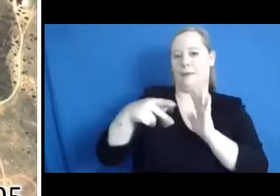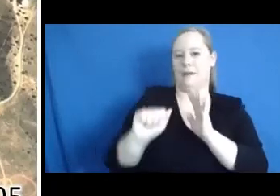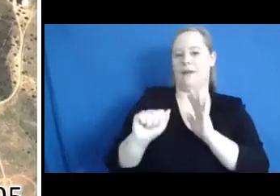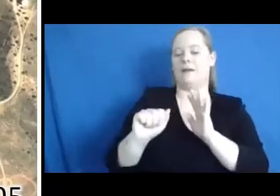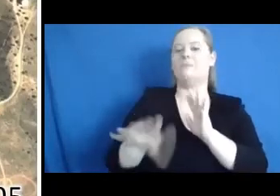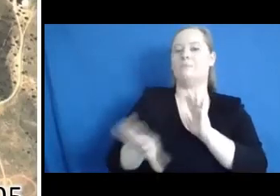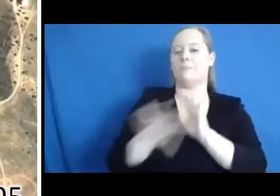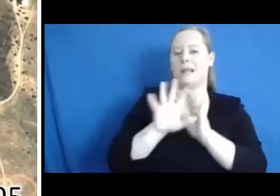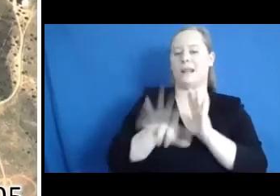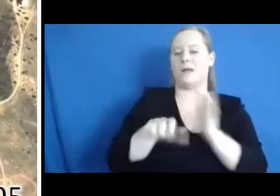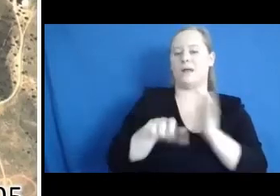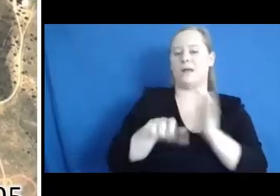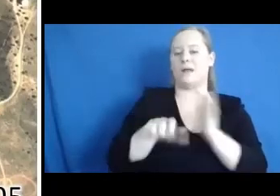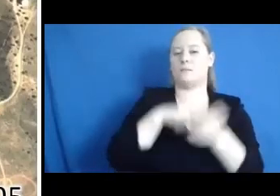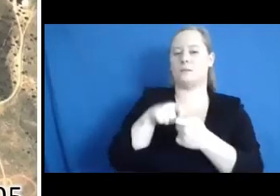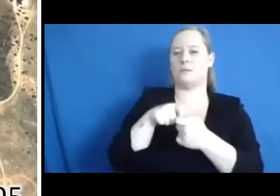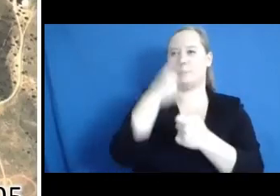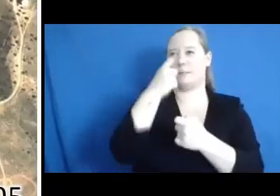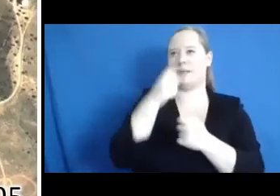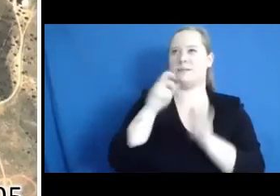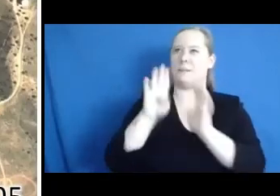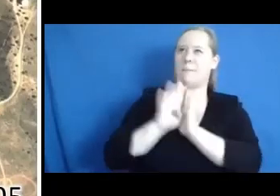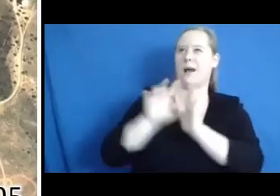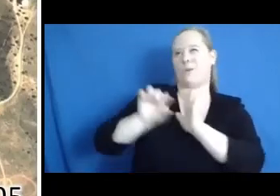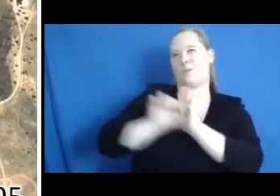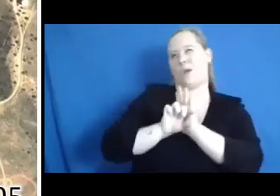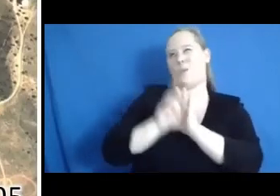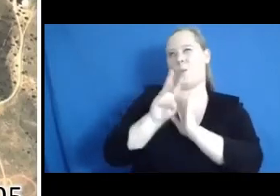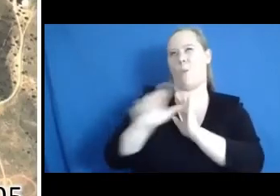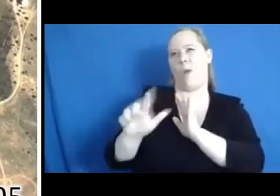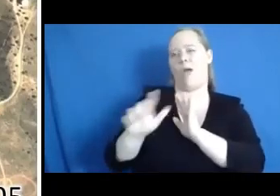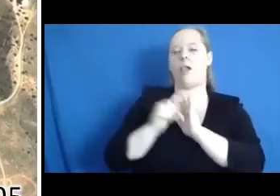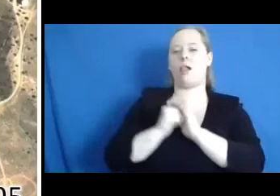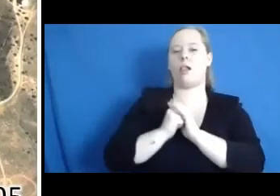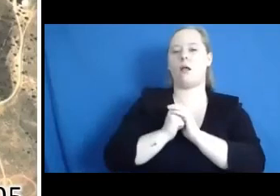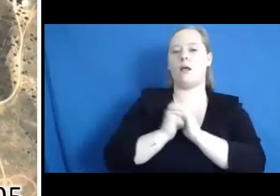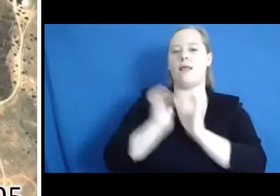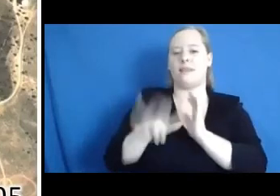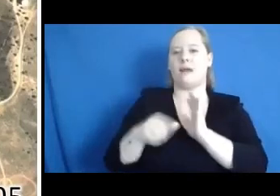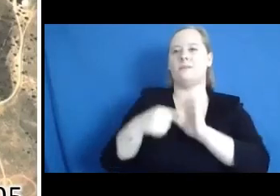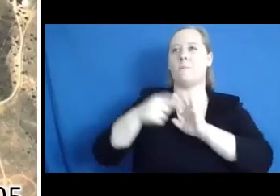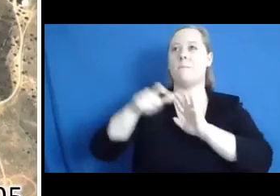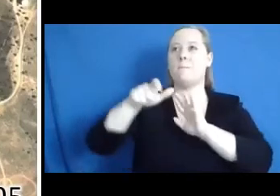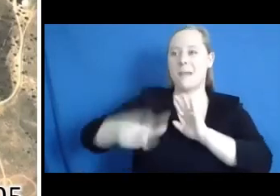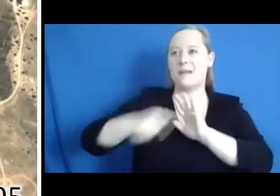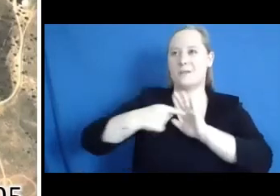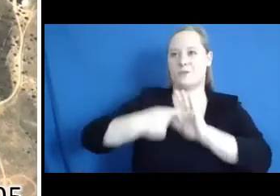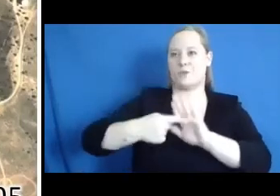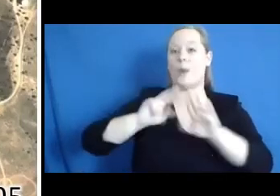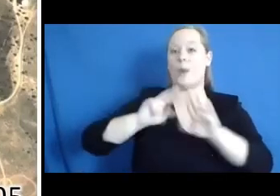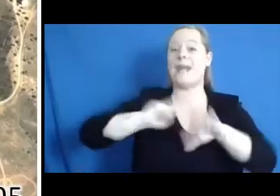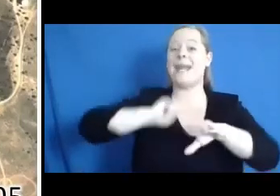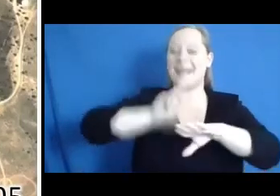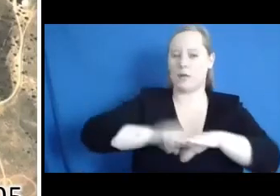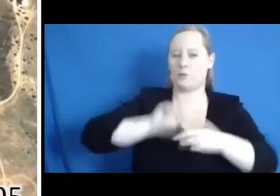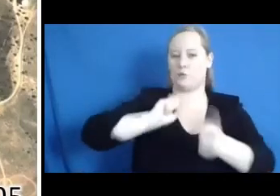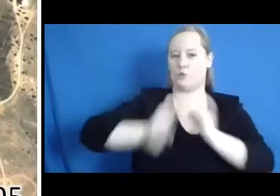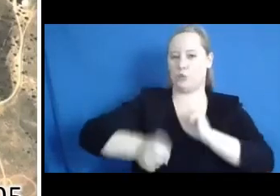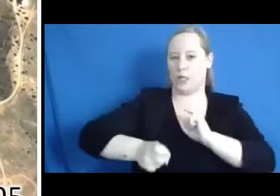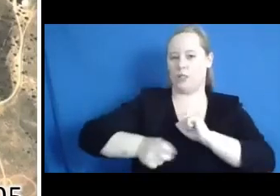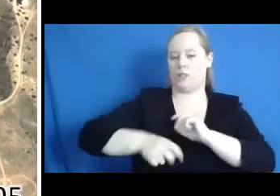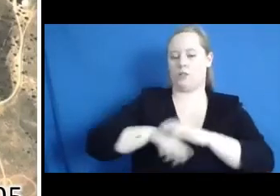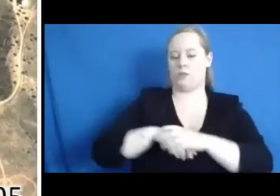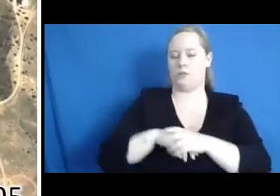the background well, so the well that that is meant to show natural changes in the background